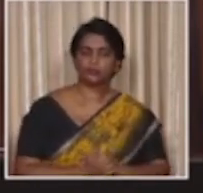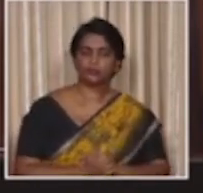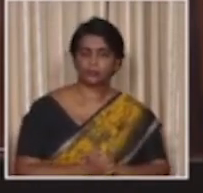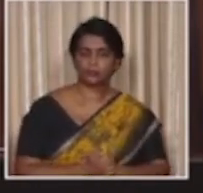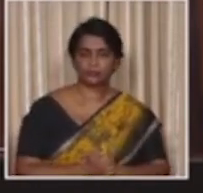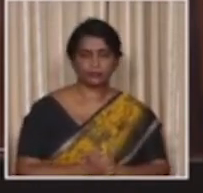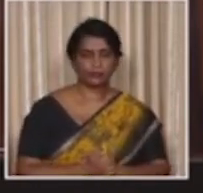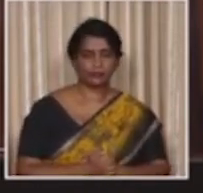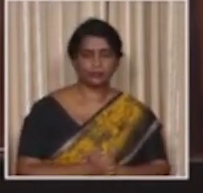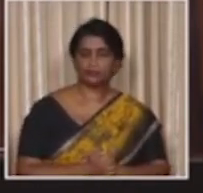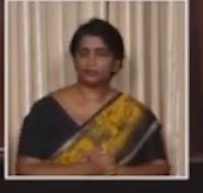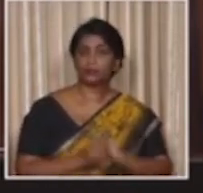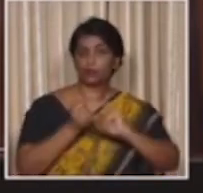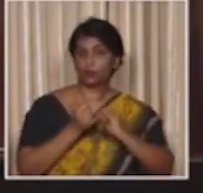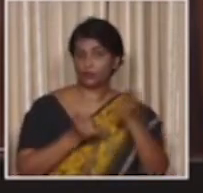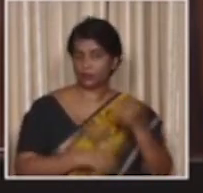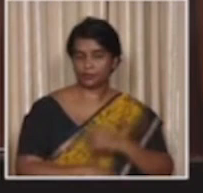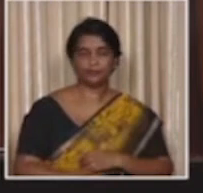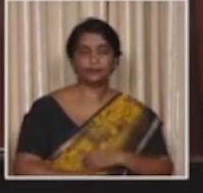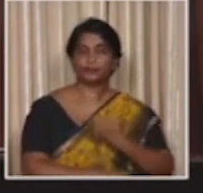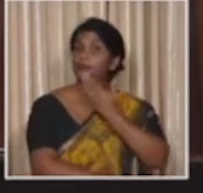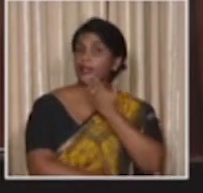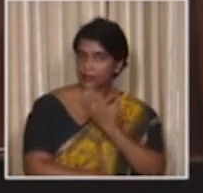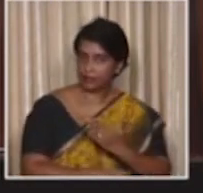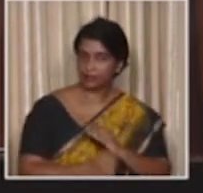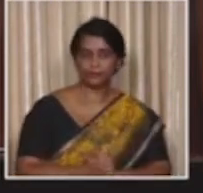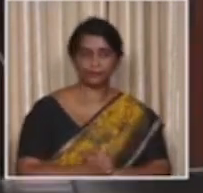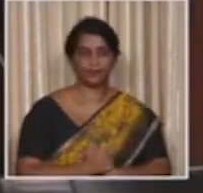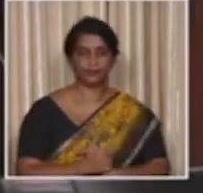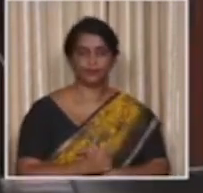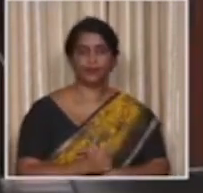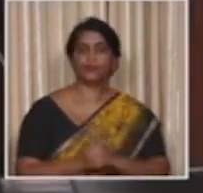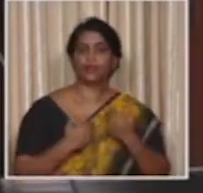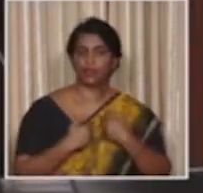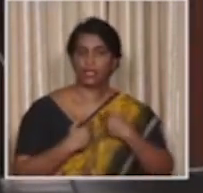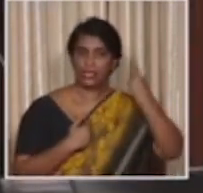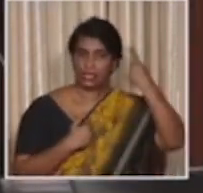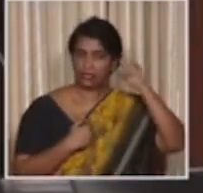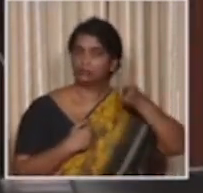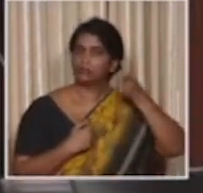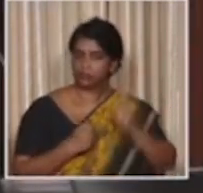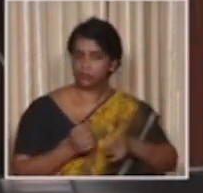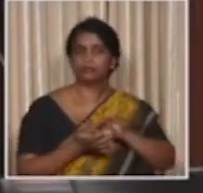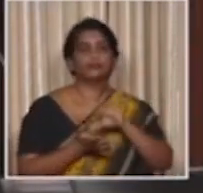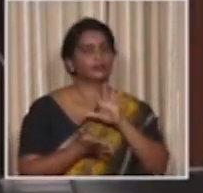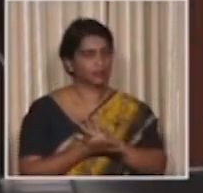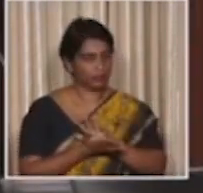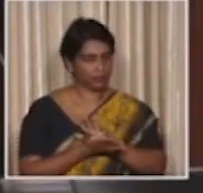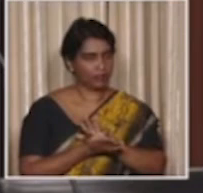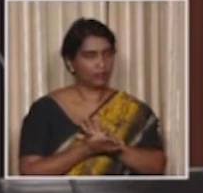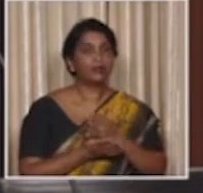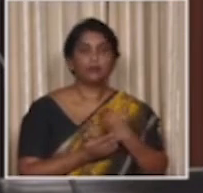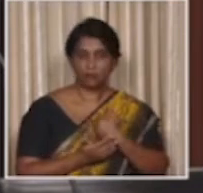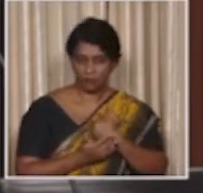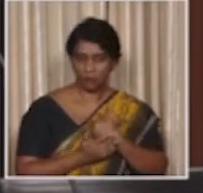Yeah, thank you sir. The agreement was reached yesterday. He is on PC. I was also present at the